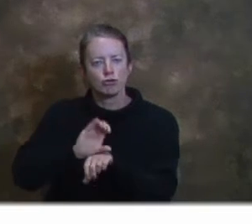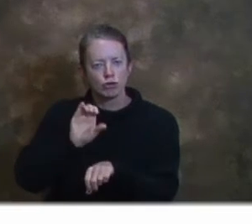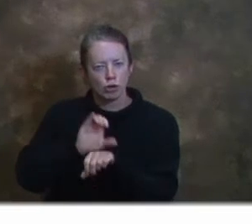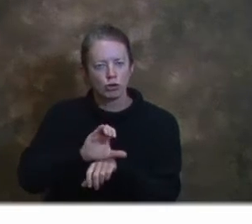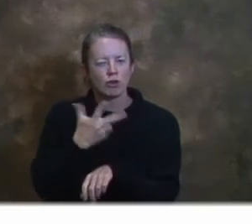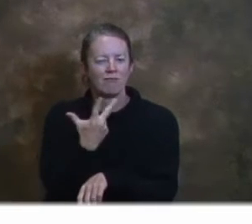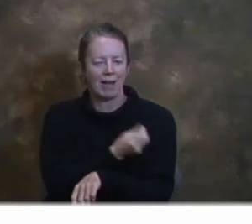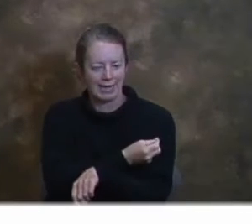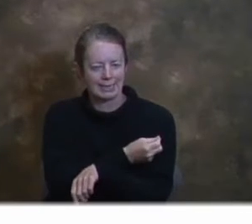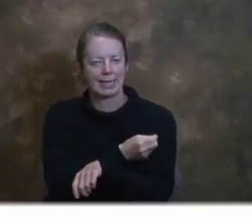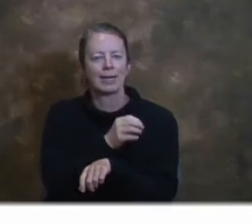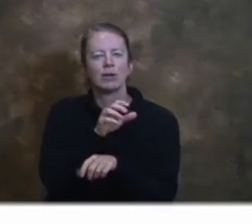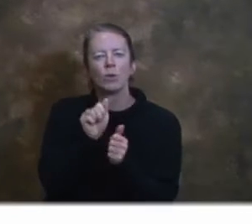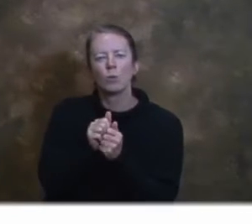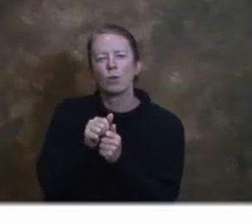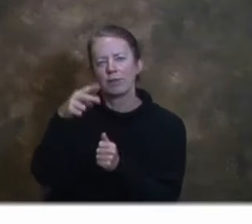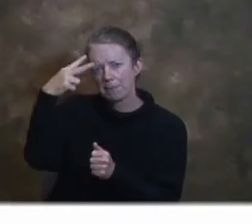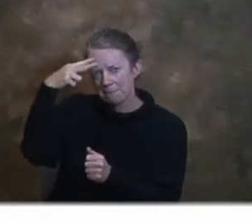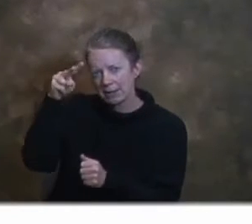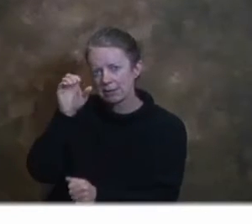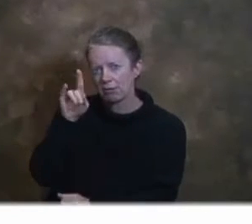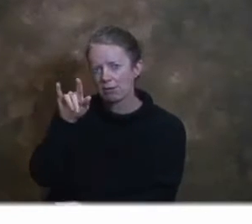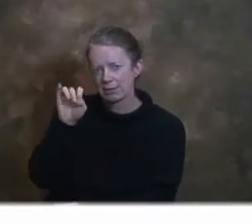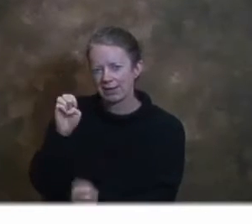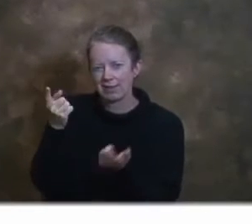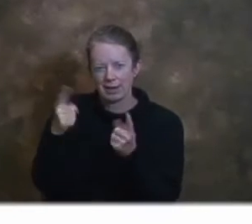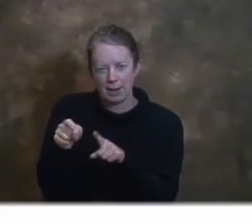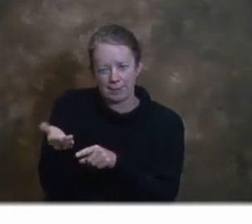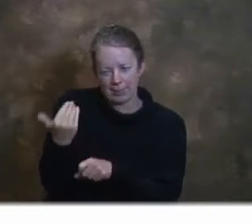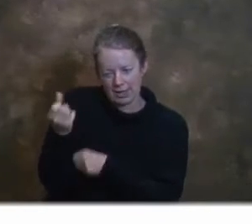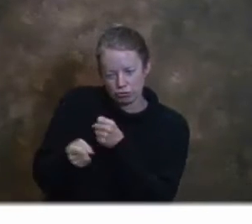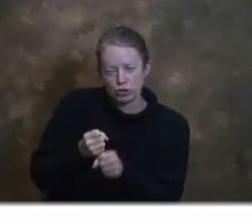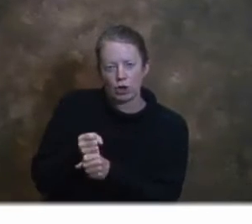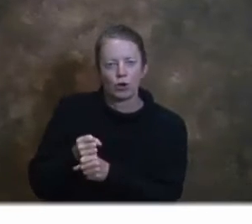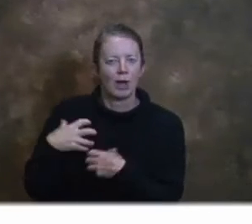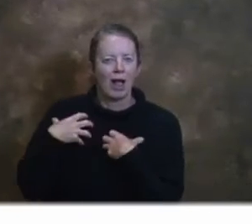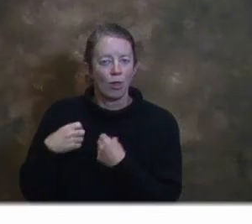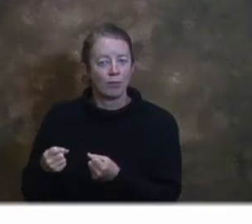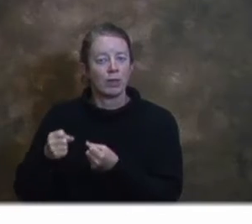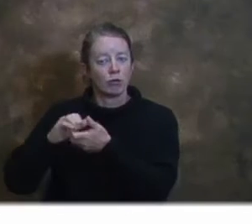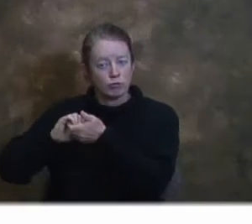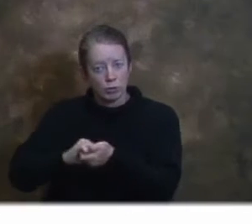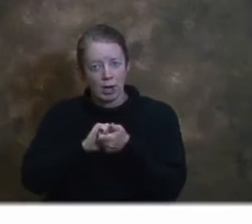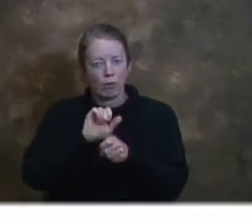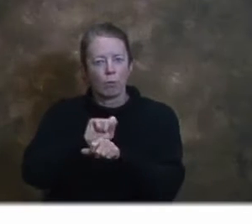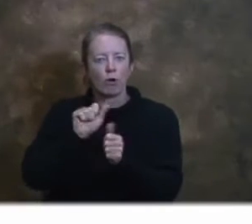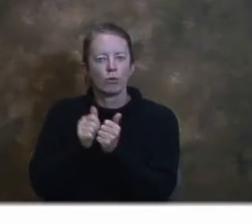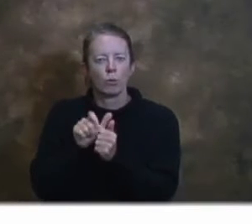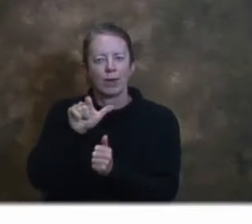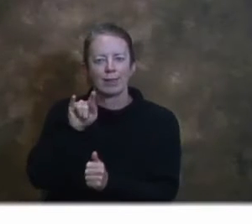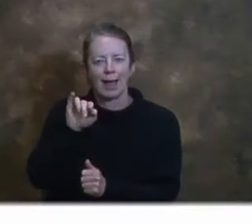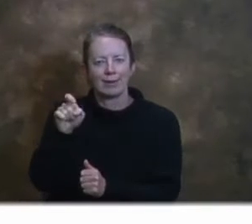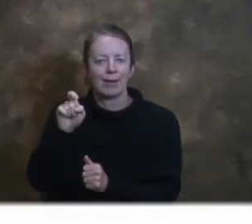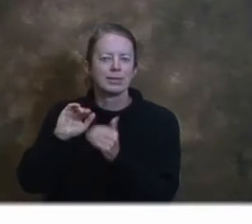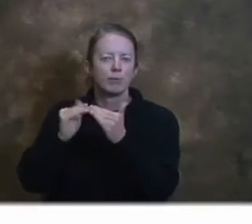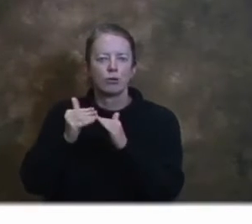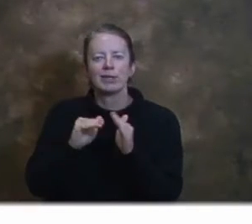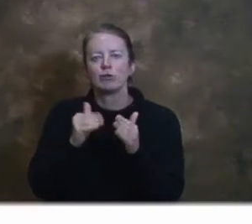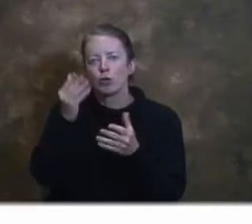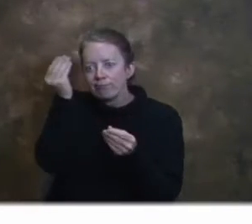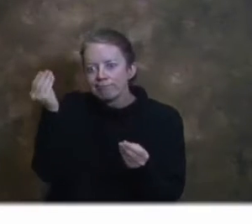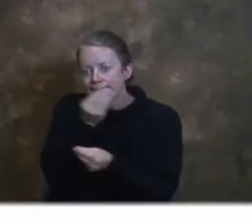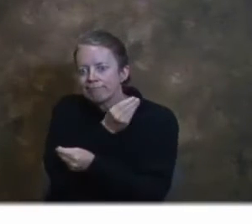the Mexican consulate that occurred in October. Healthier Together worked with Latinx communities to get the word out about the